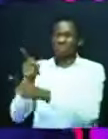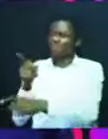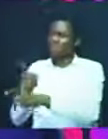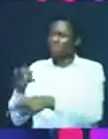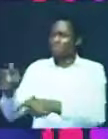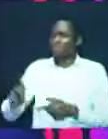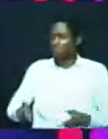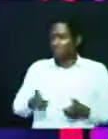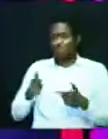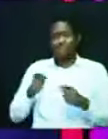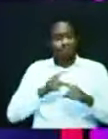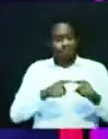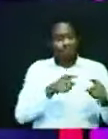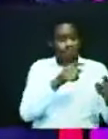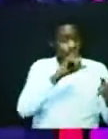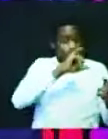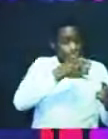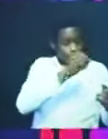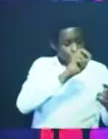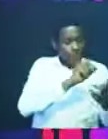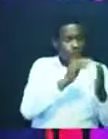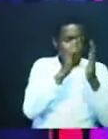can. And